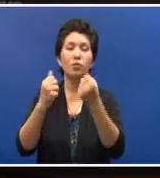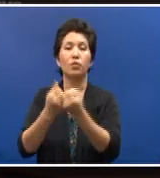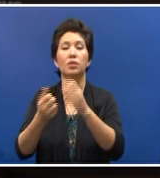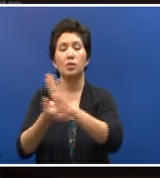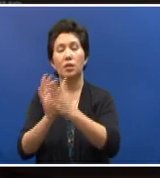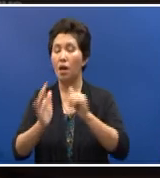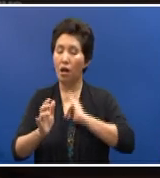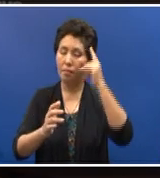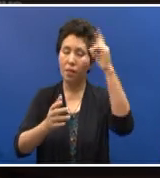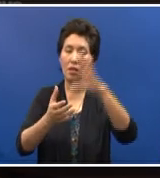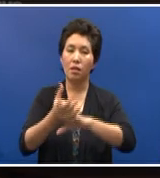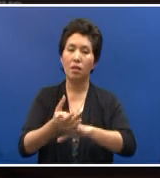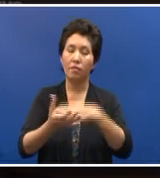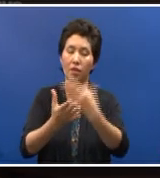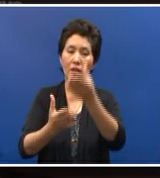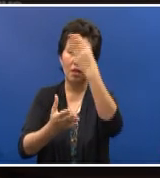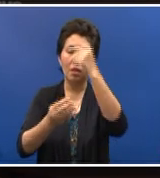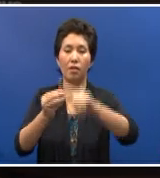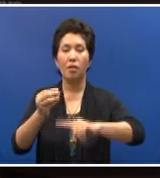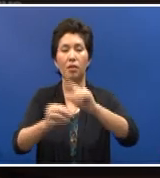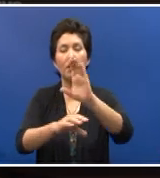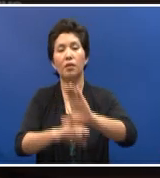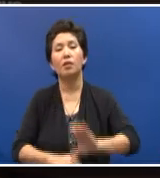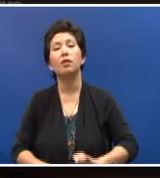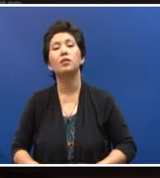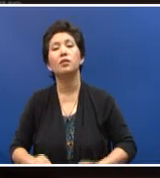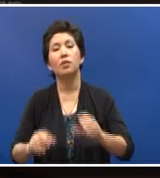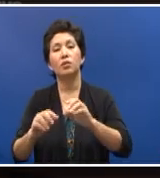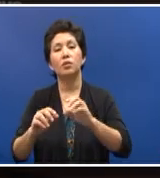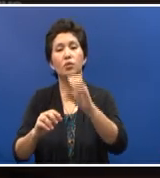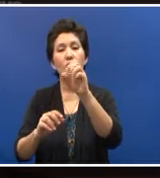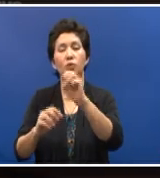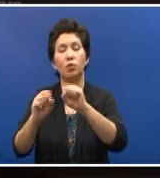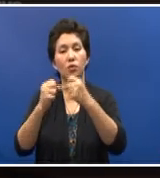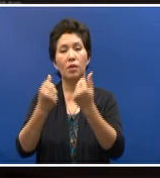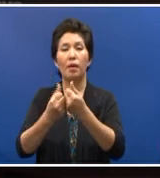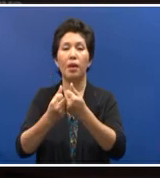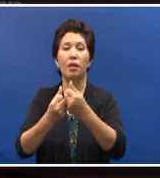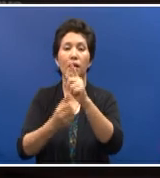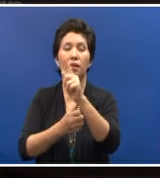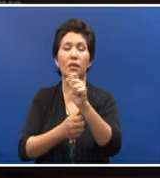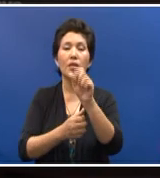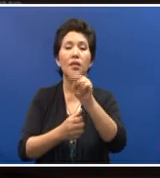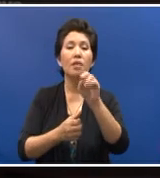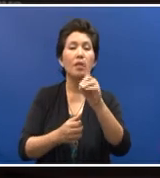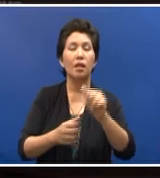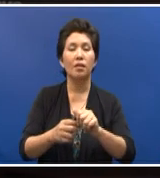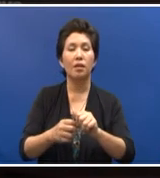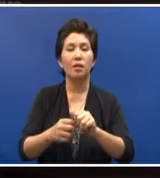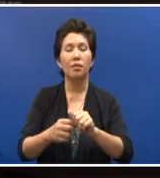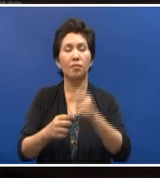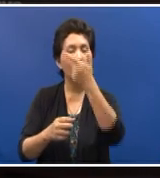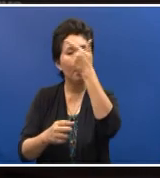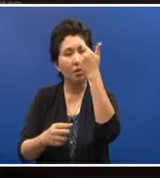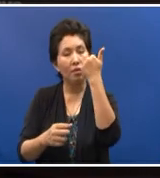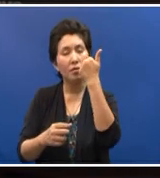I believe that there are learners out there, when we mention about specialization by gender, you tend to disagree. Okay, because it